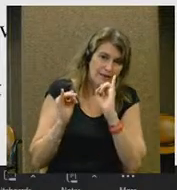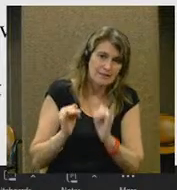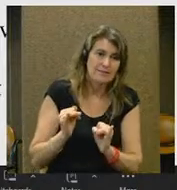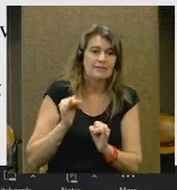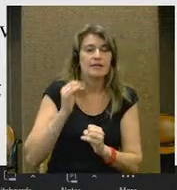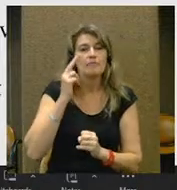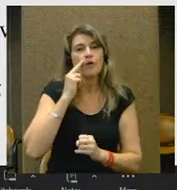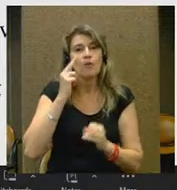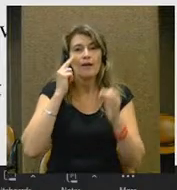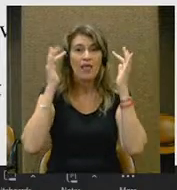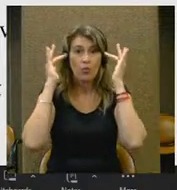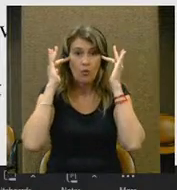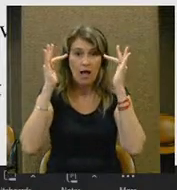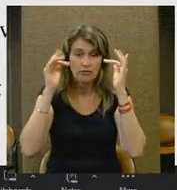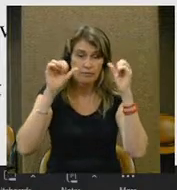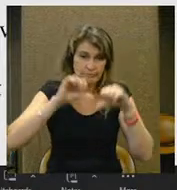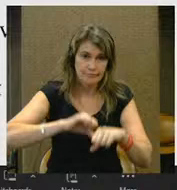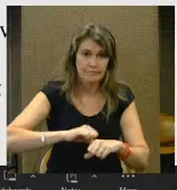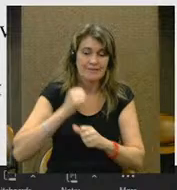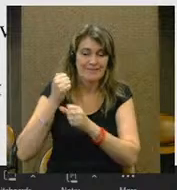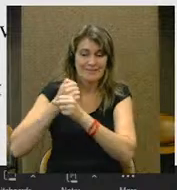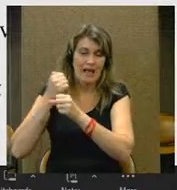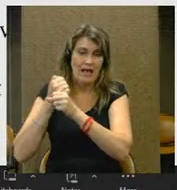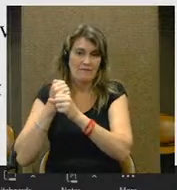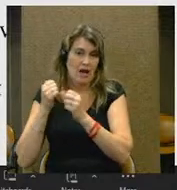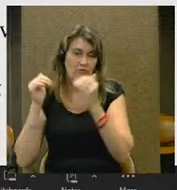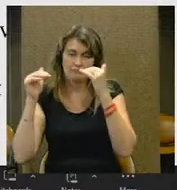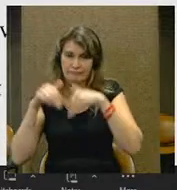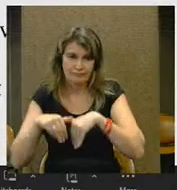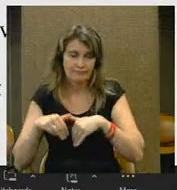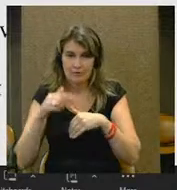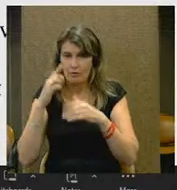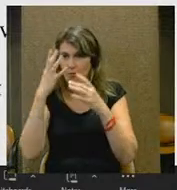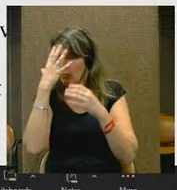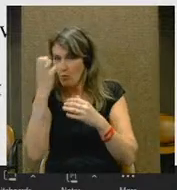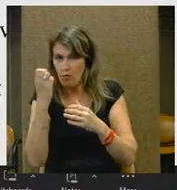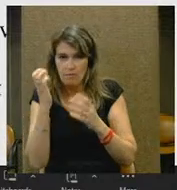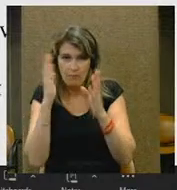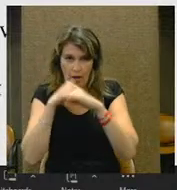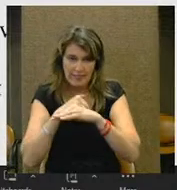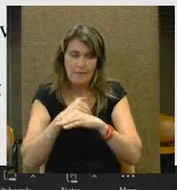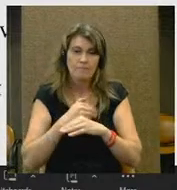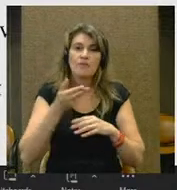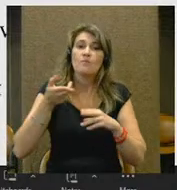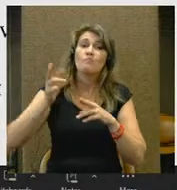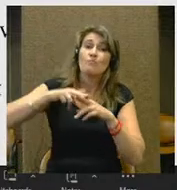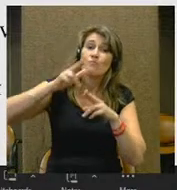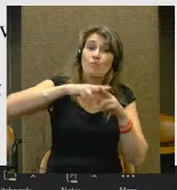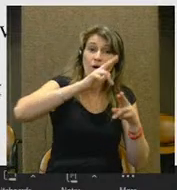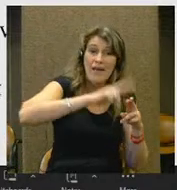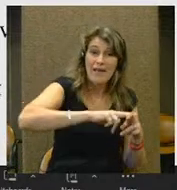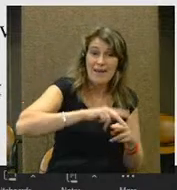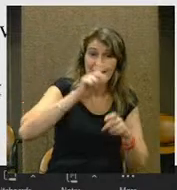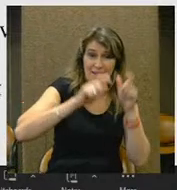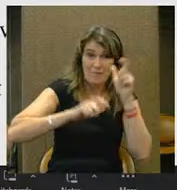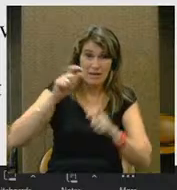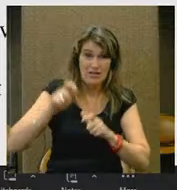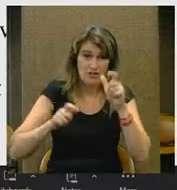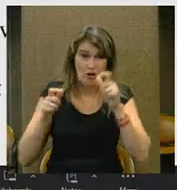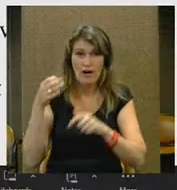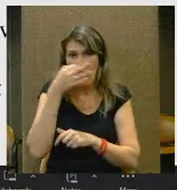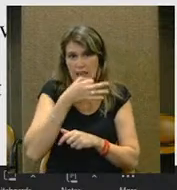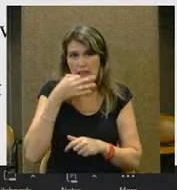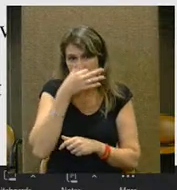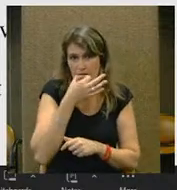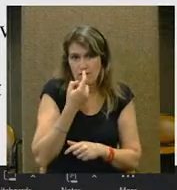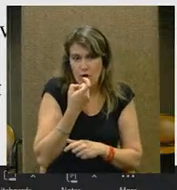And so we talk a lot about the overdose deaths because that's easy to measure. And we should be talking about those deaths and how we can reduce them.